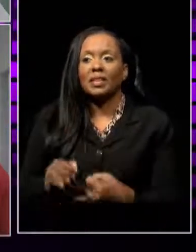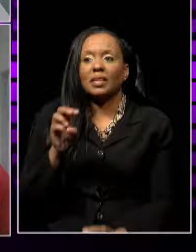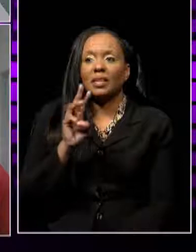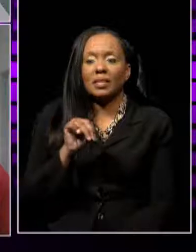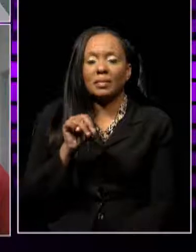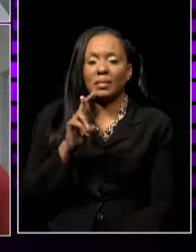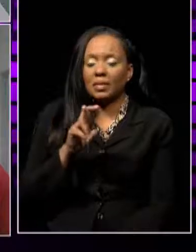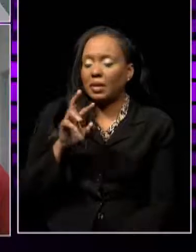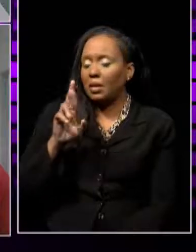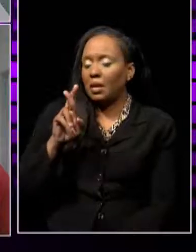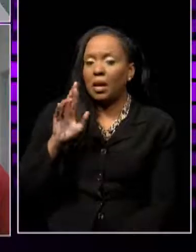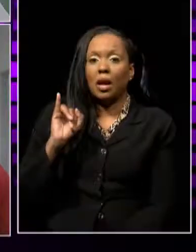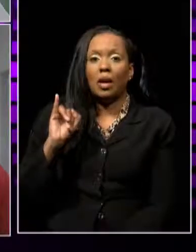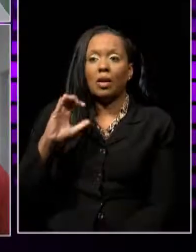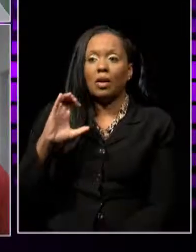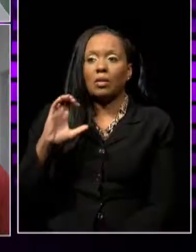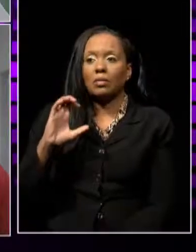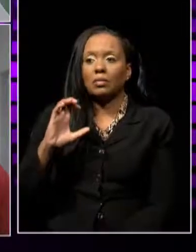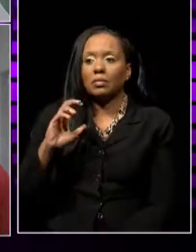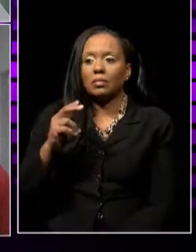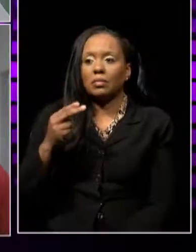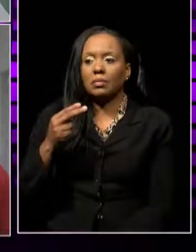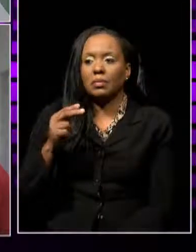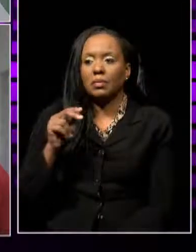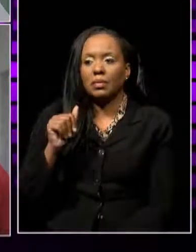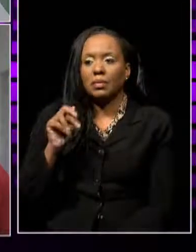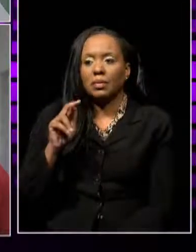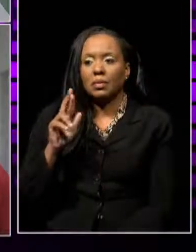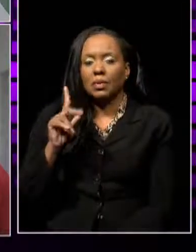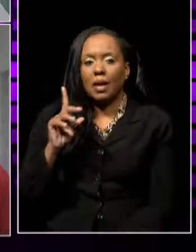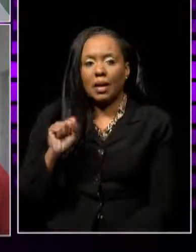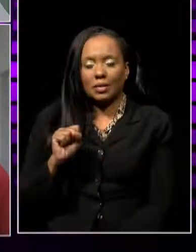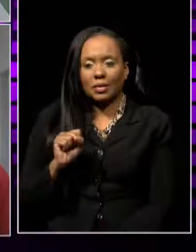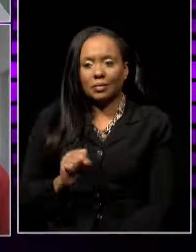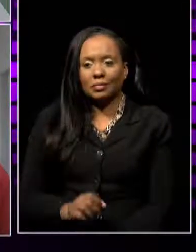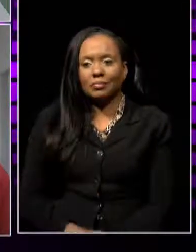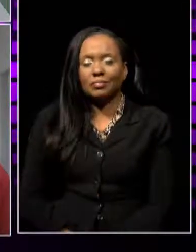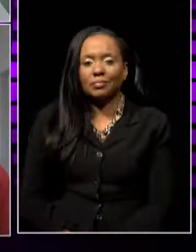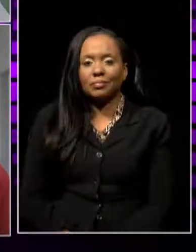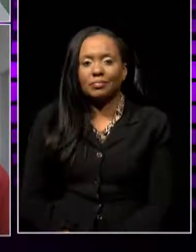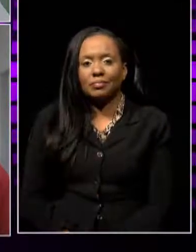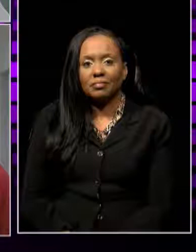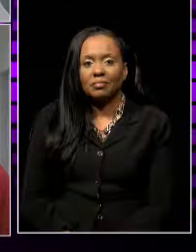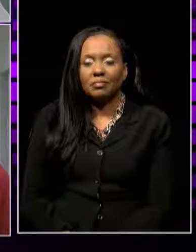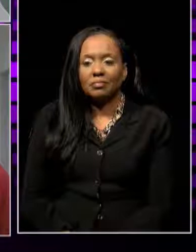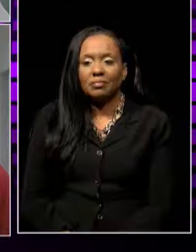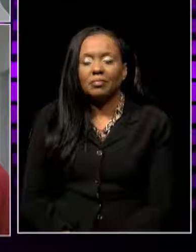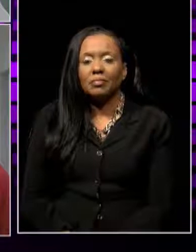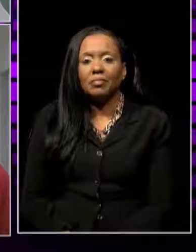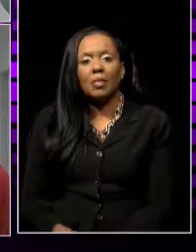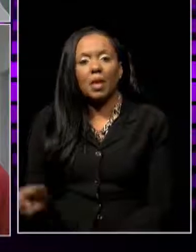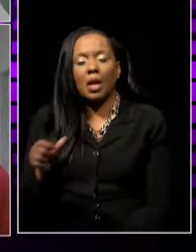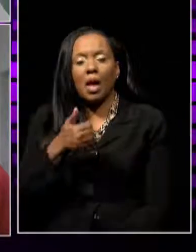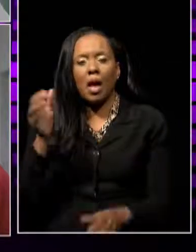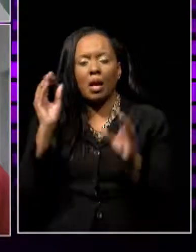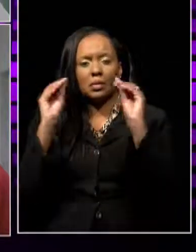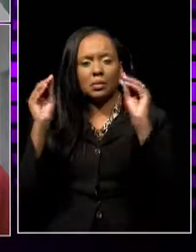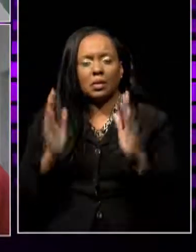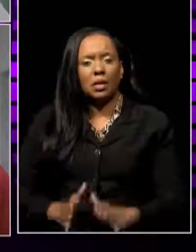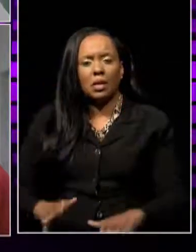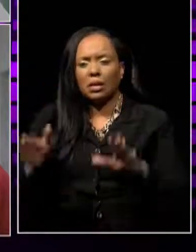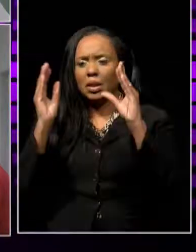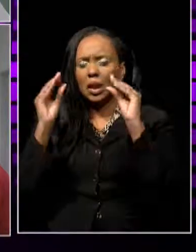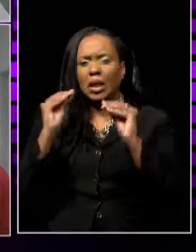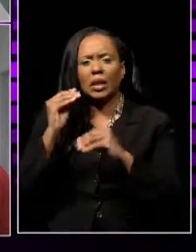Nigel Richards, another teacher. Mr. Nigel Richards, he taught for about 10 years.